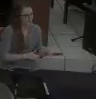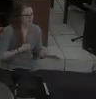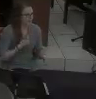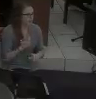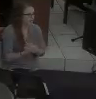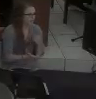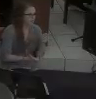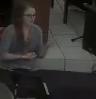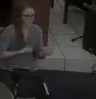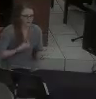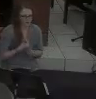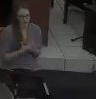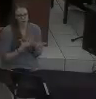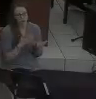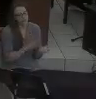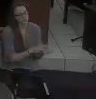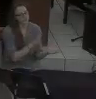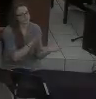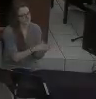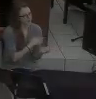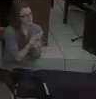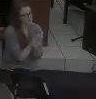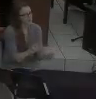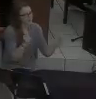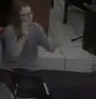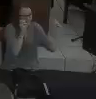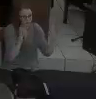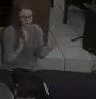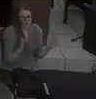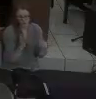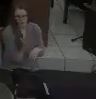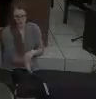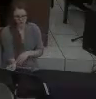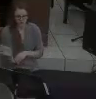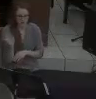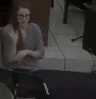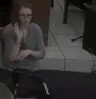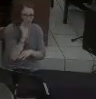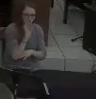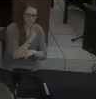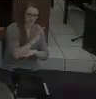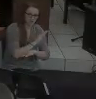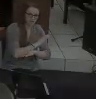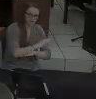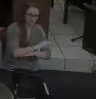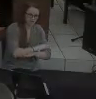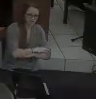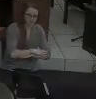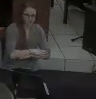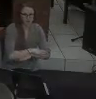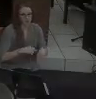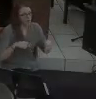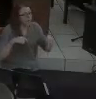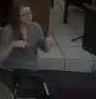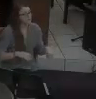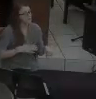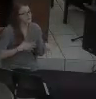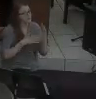my song, praising my Savior all the day